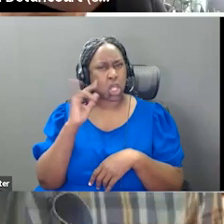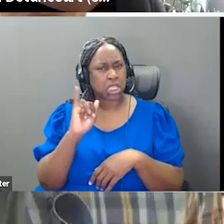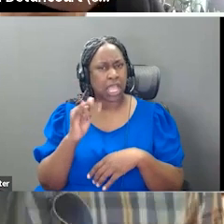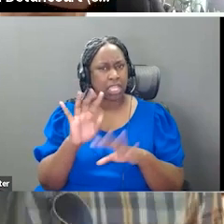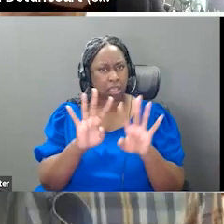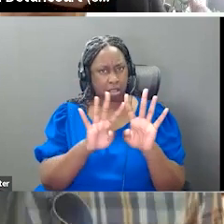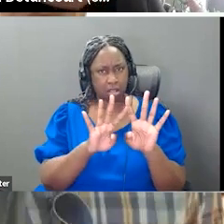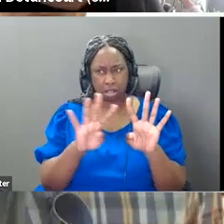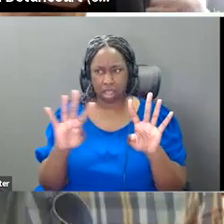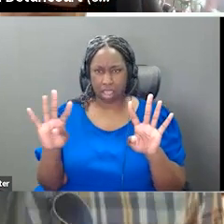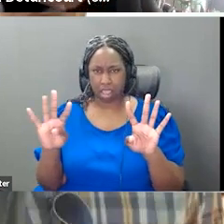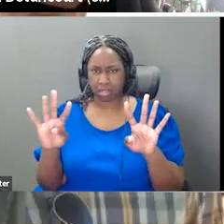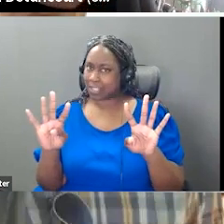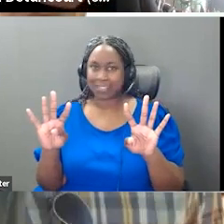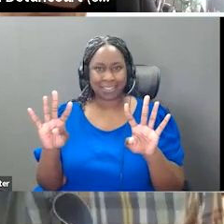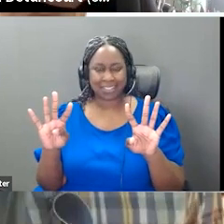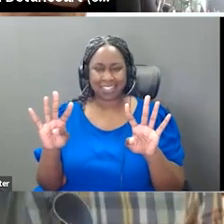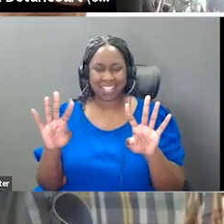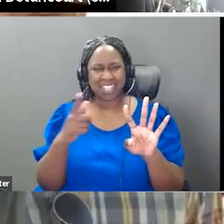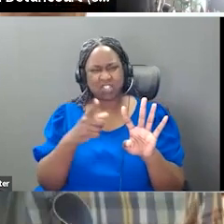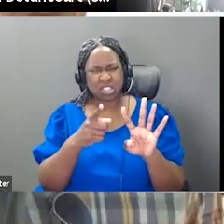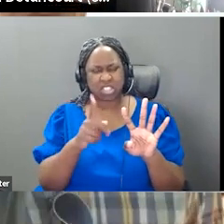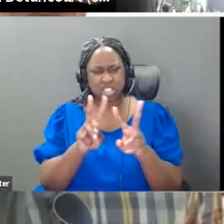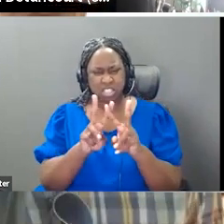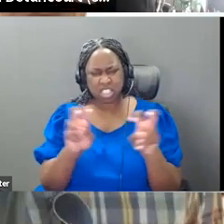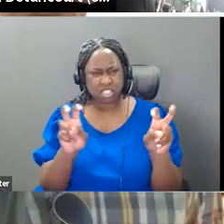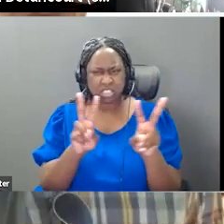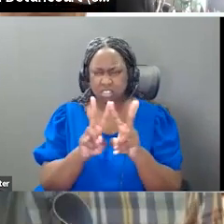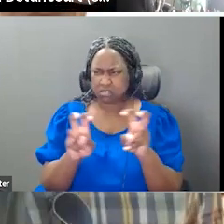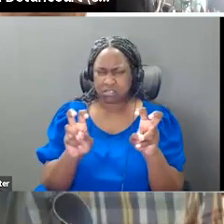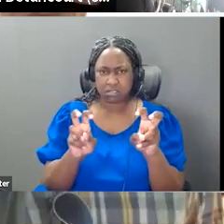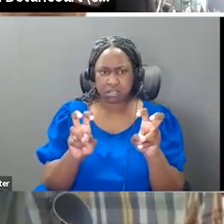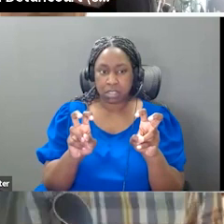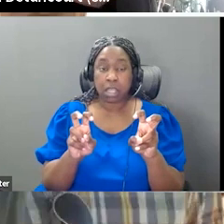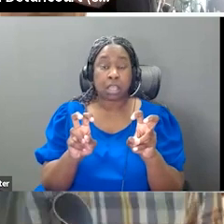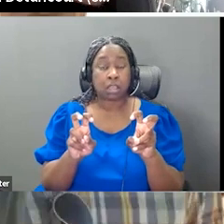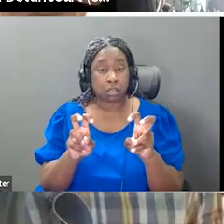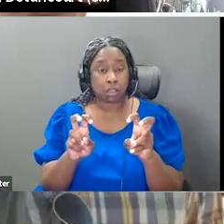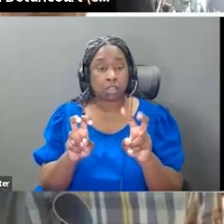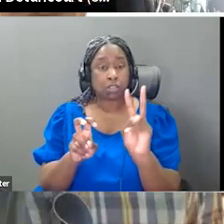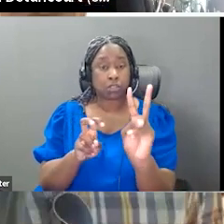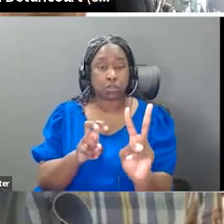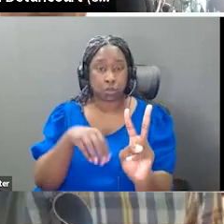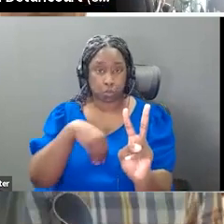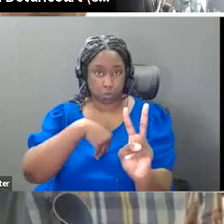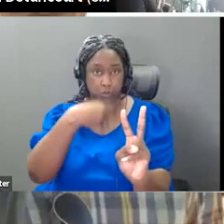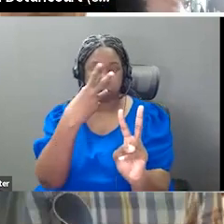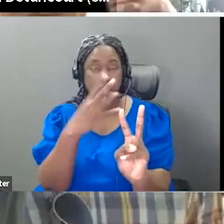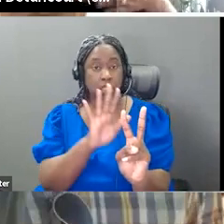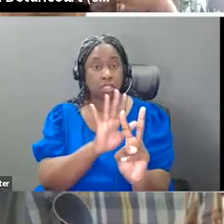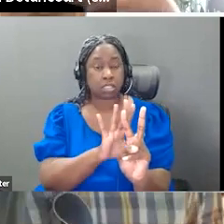first glance. But then when you break it down further, the two white characters